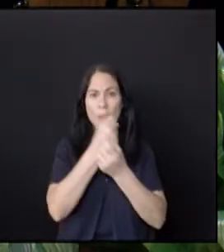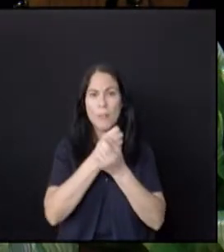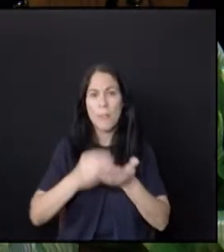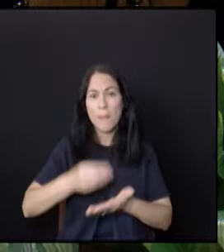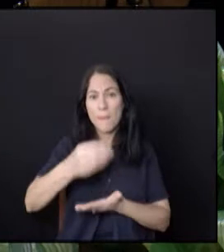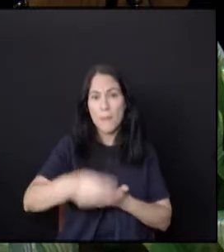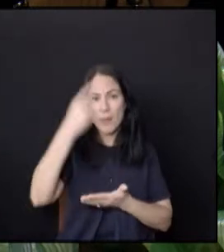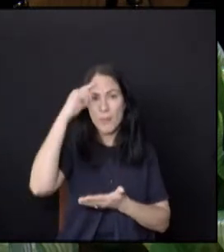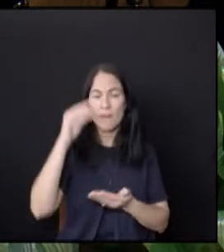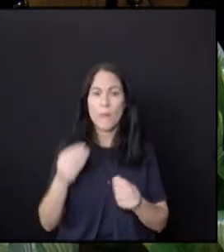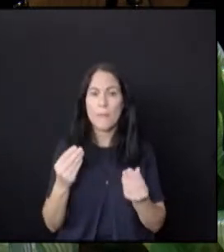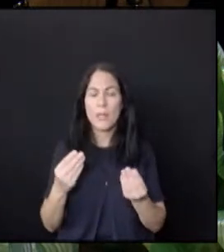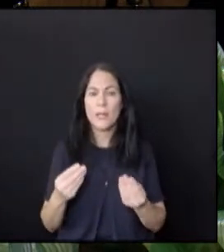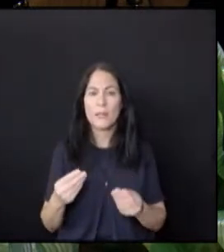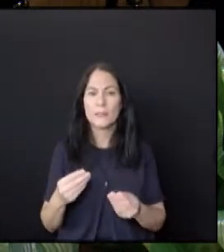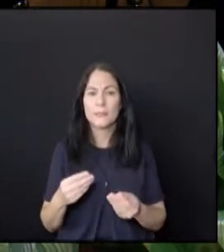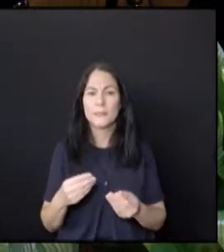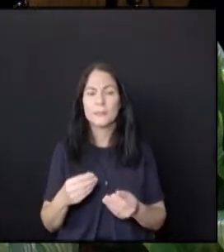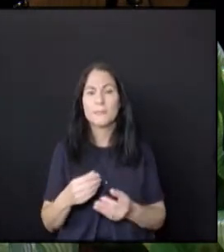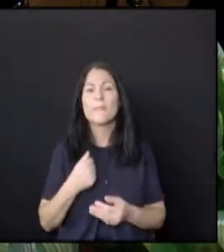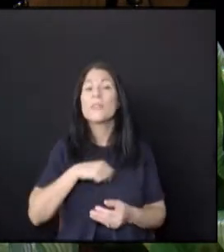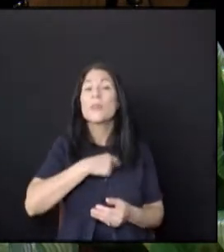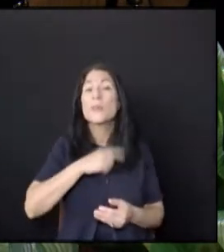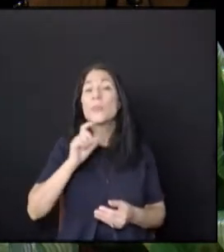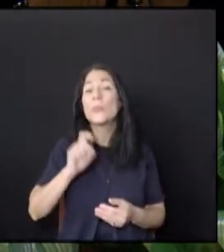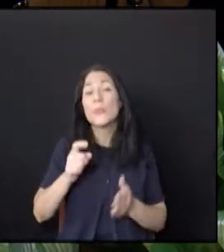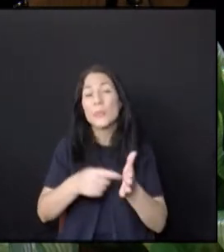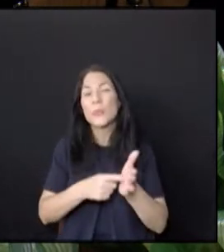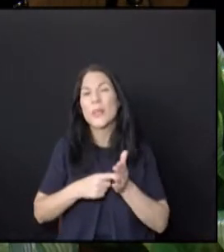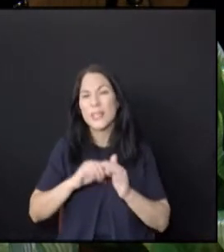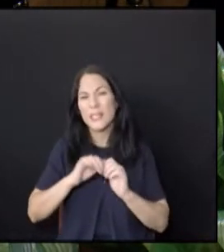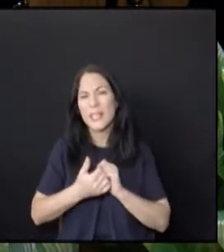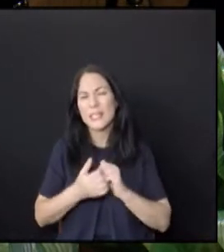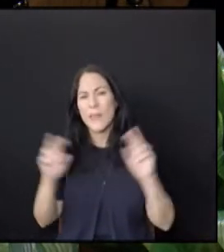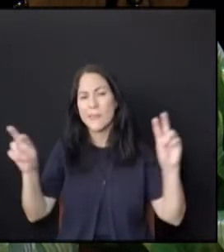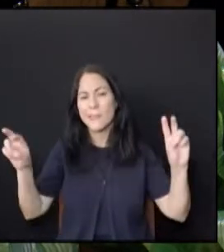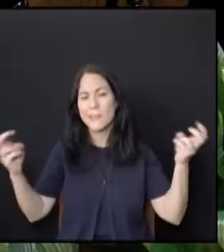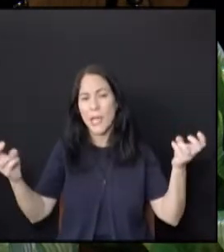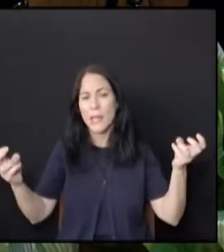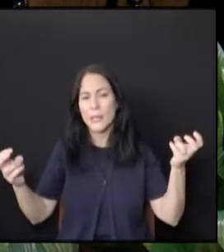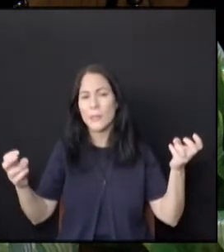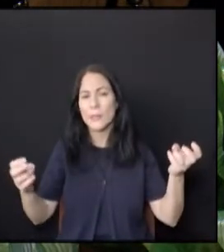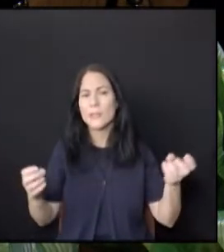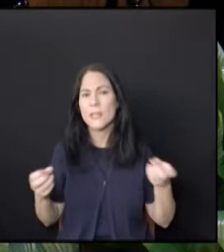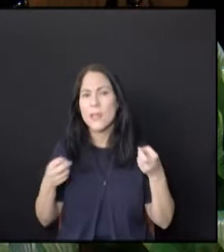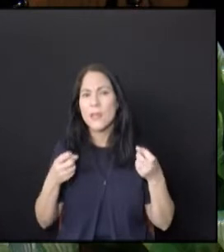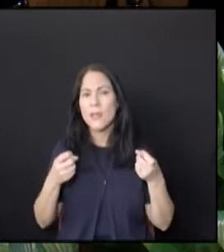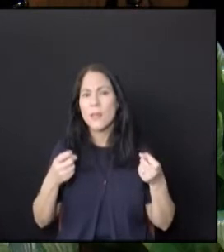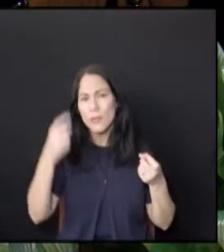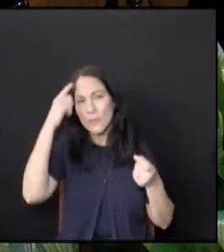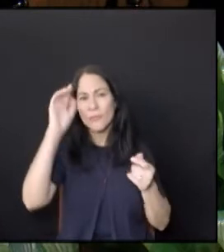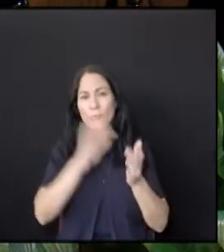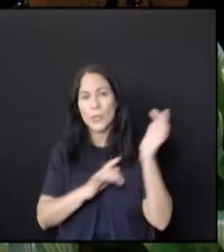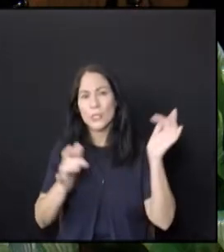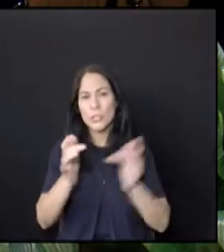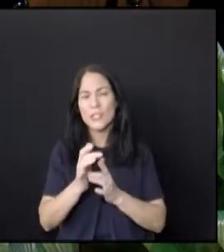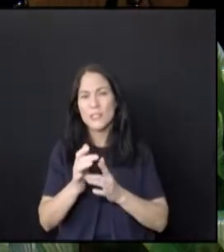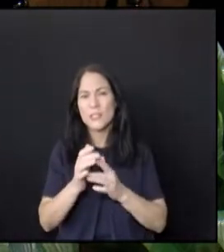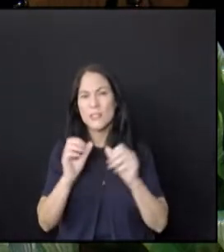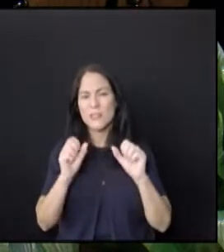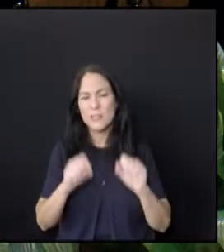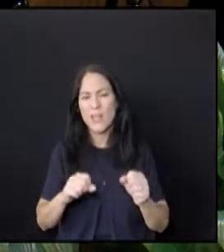Now, to be fair, we need to recognize how some of these titles that Matthew attributes to Jesus can create some understandable